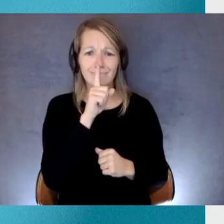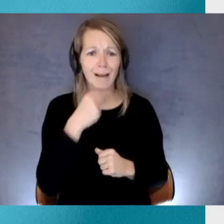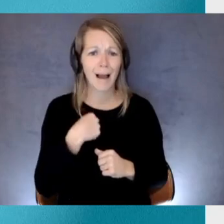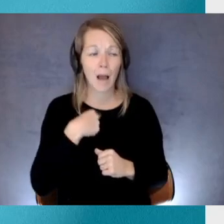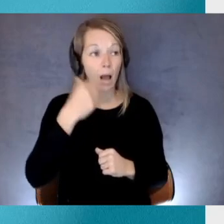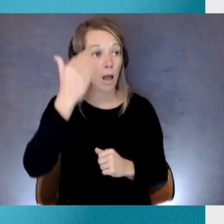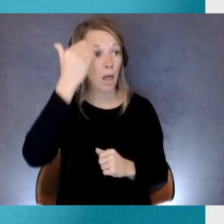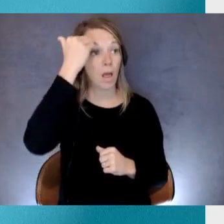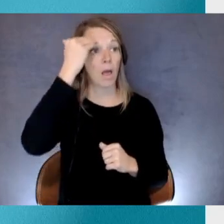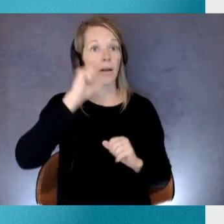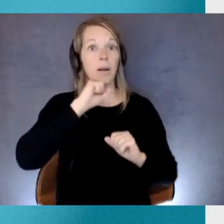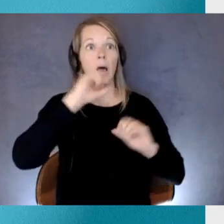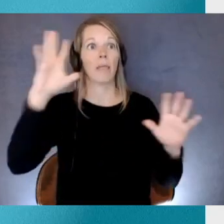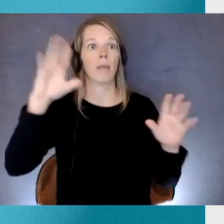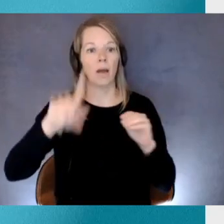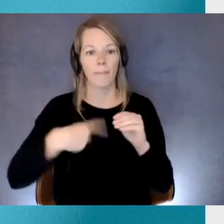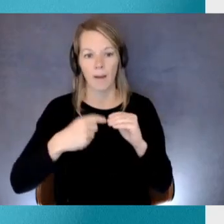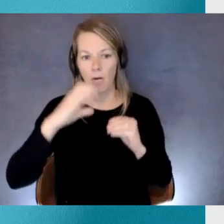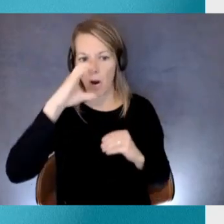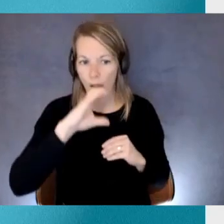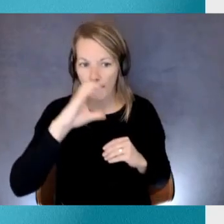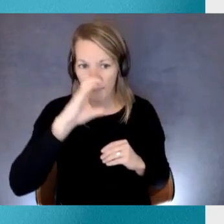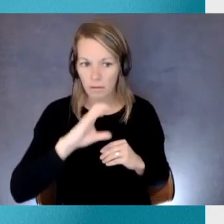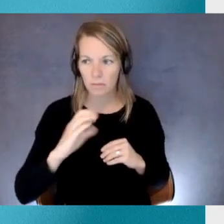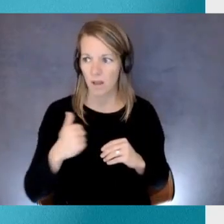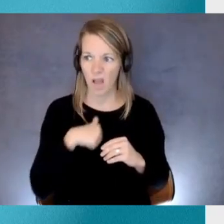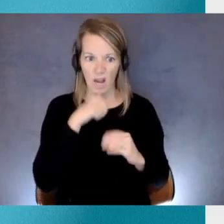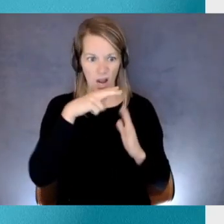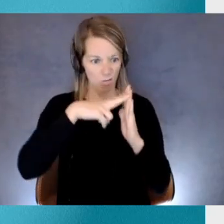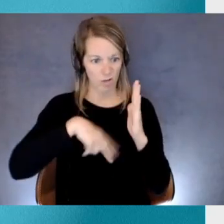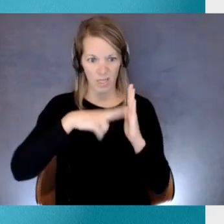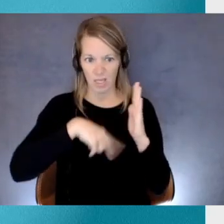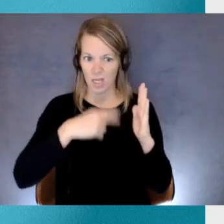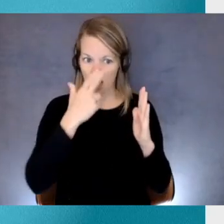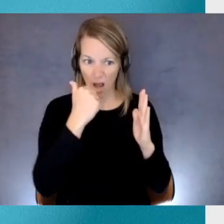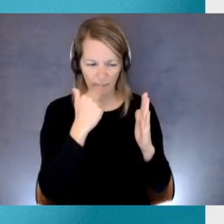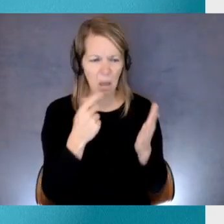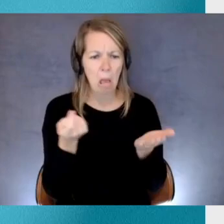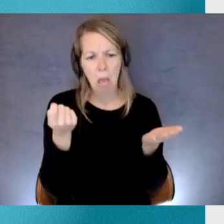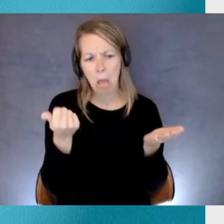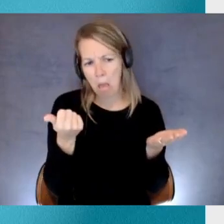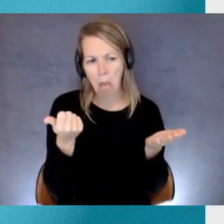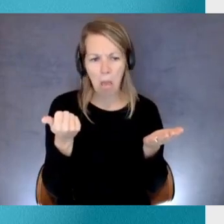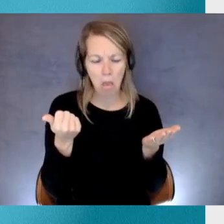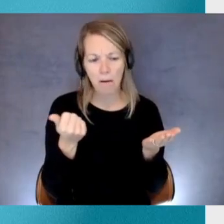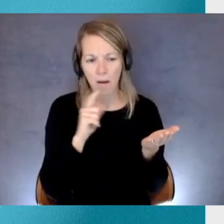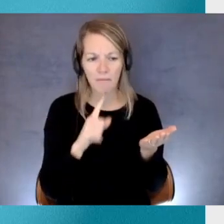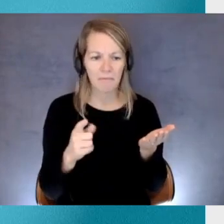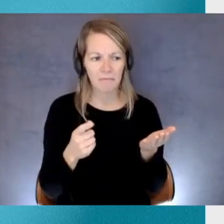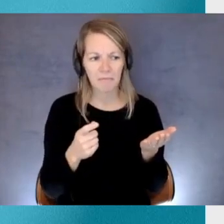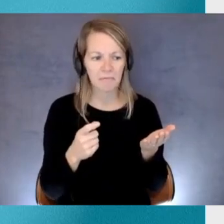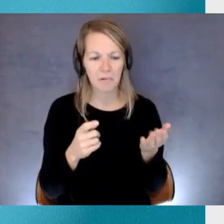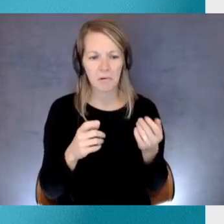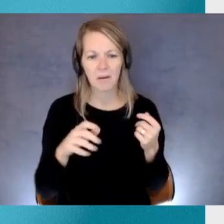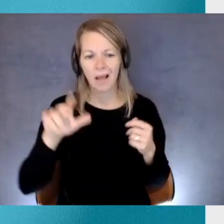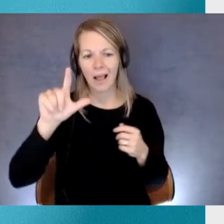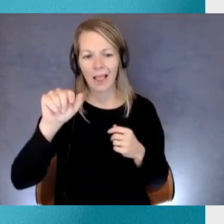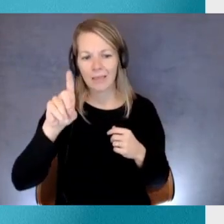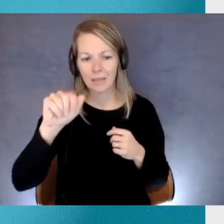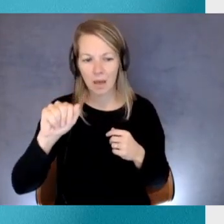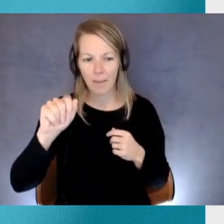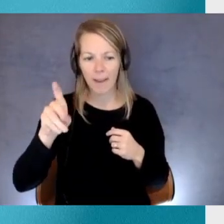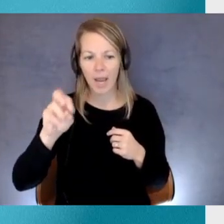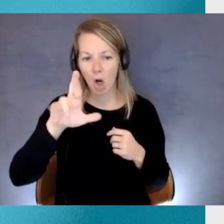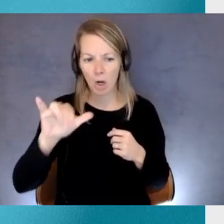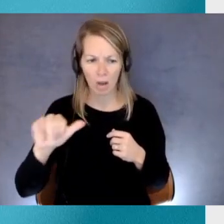comics at that moment. I was not the kid who grew up reading them very much. I'd read a little bit of underground comics like Linda Barry and cartoonists that I'd